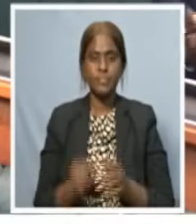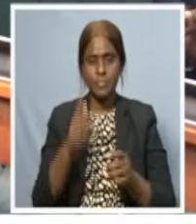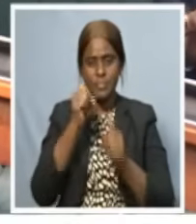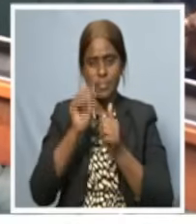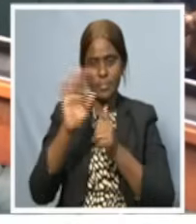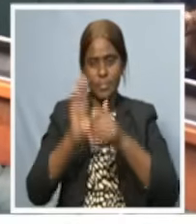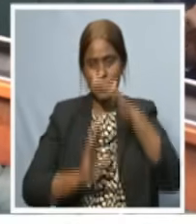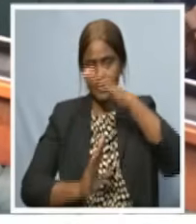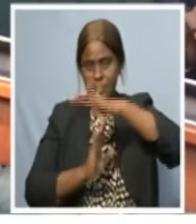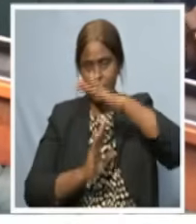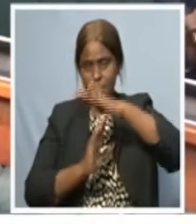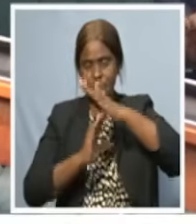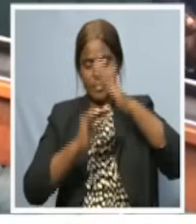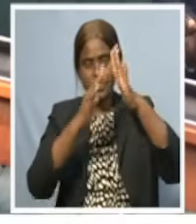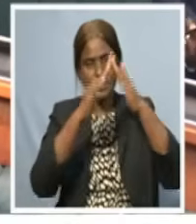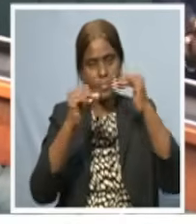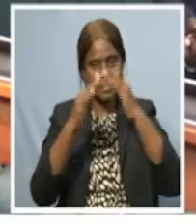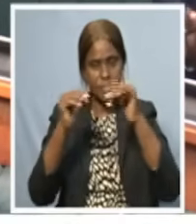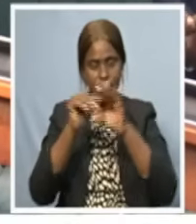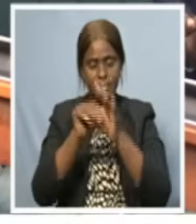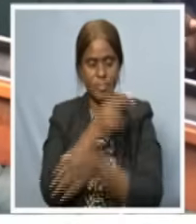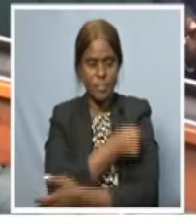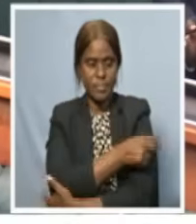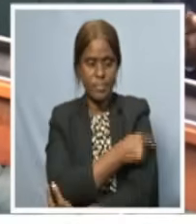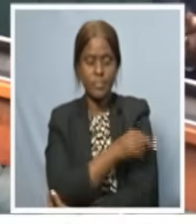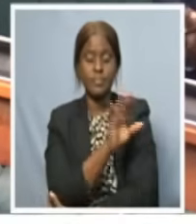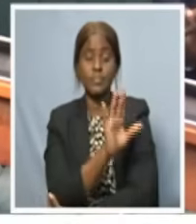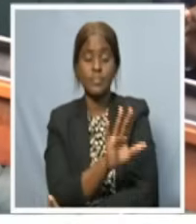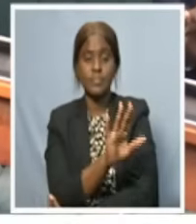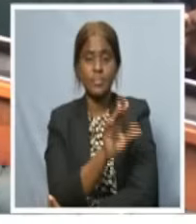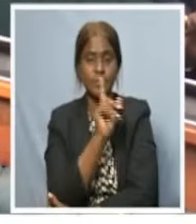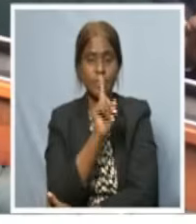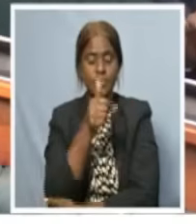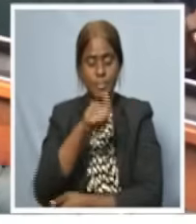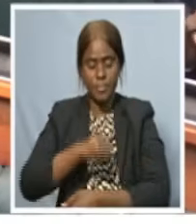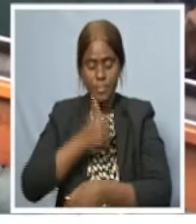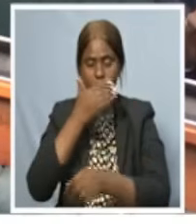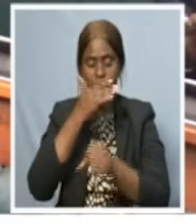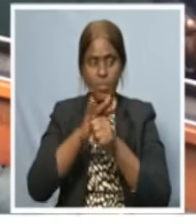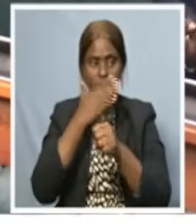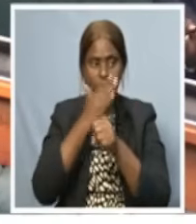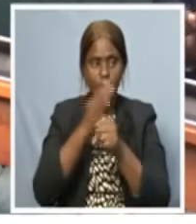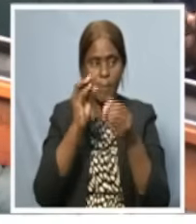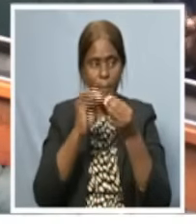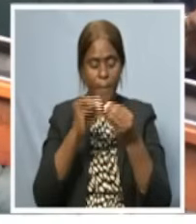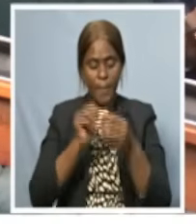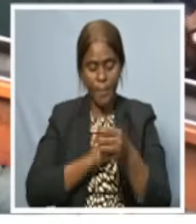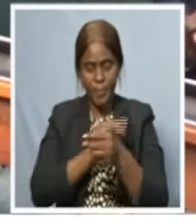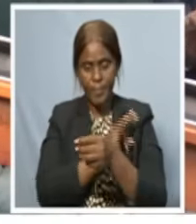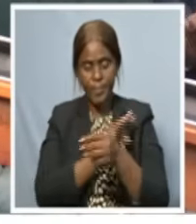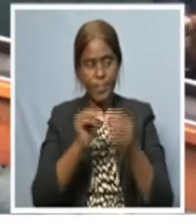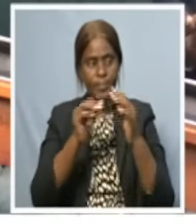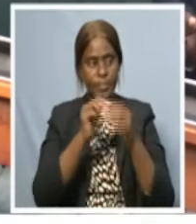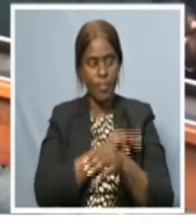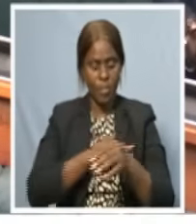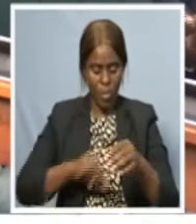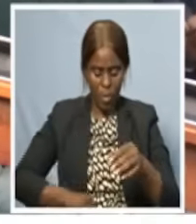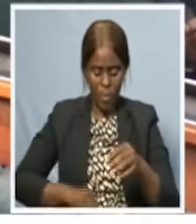Due to limited housing at the hospital premises, most staff